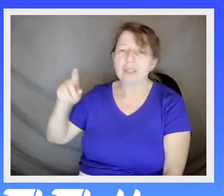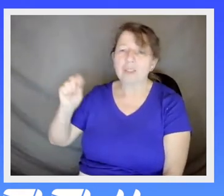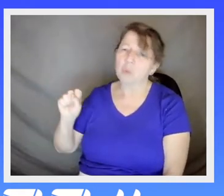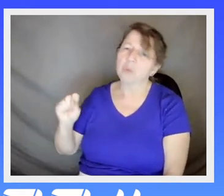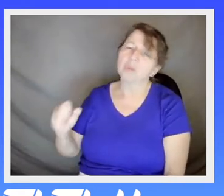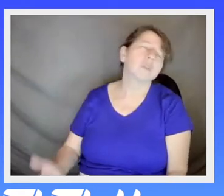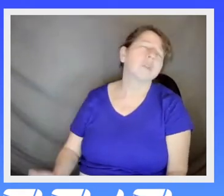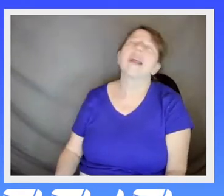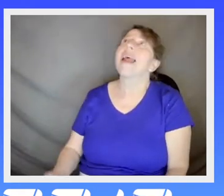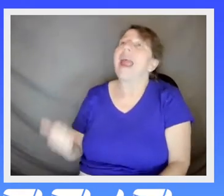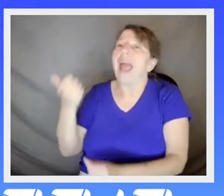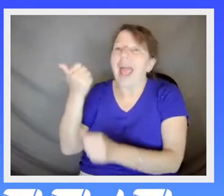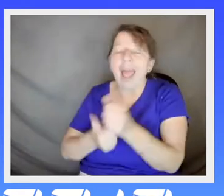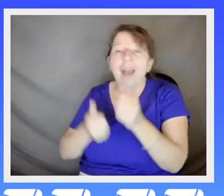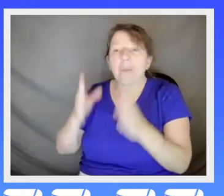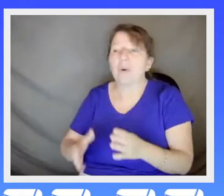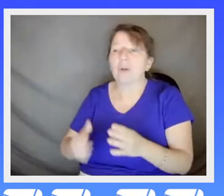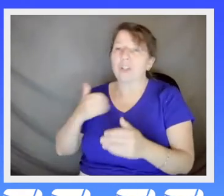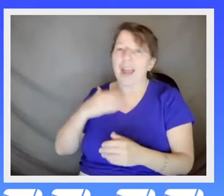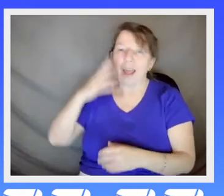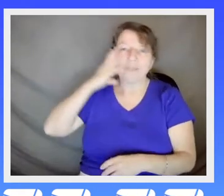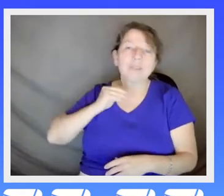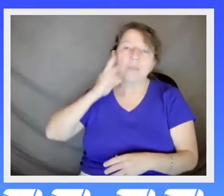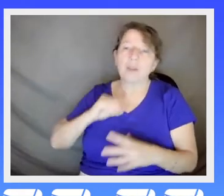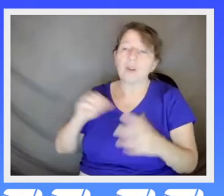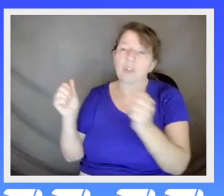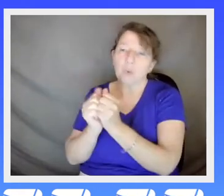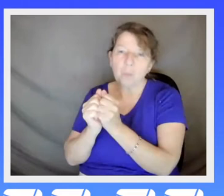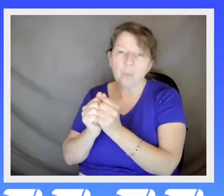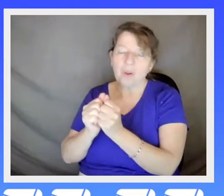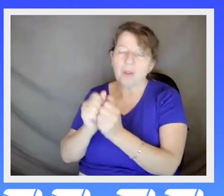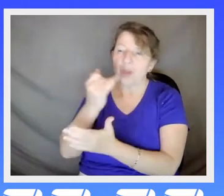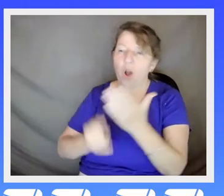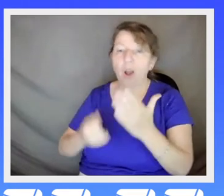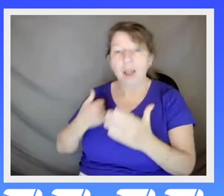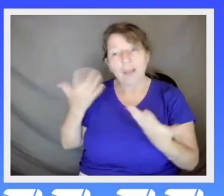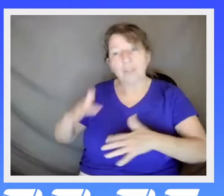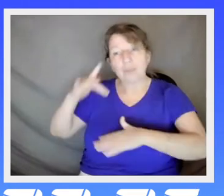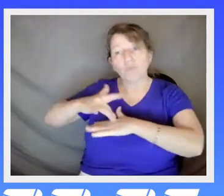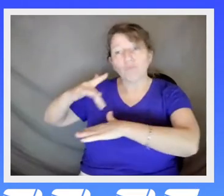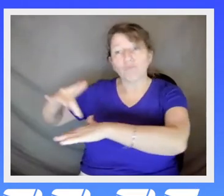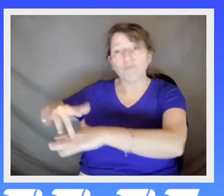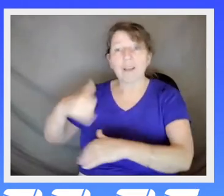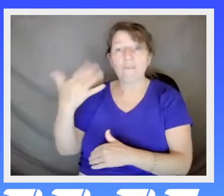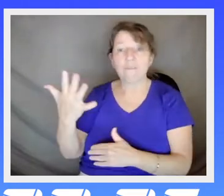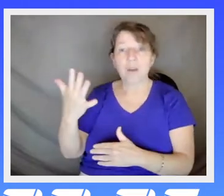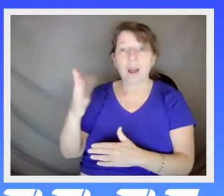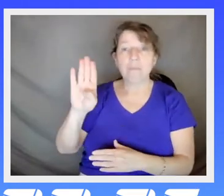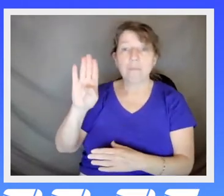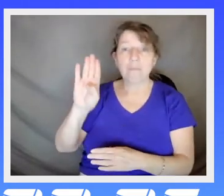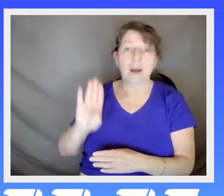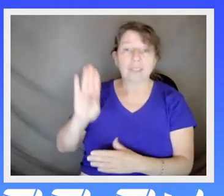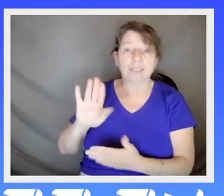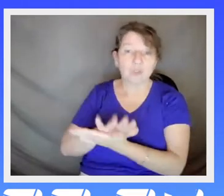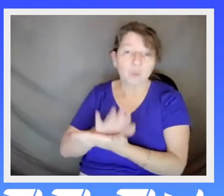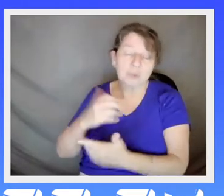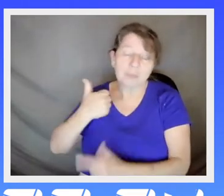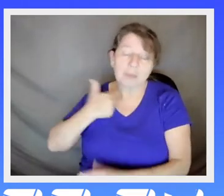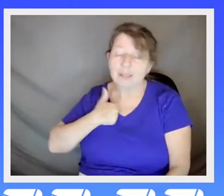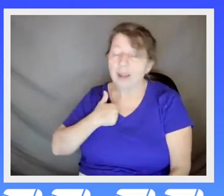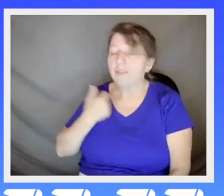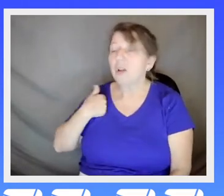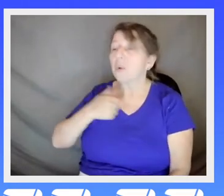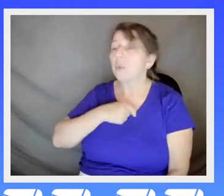generally. I went to 5 BPS schools, all were excellent. And you think about the creative economy, we need to be creating pathways into these jobs and